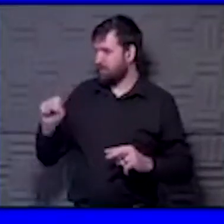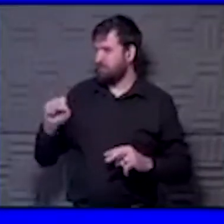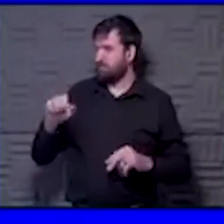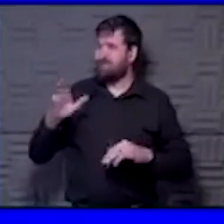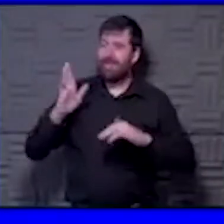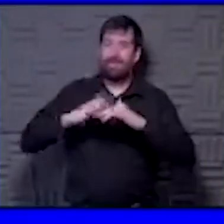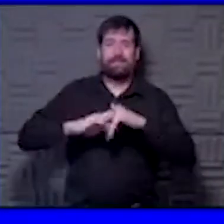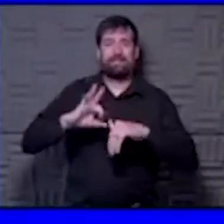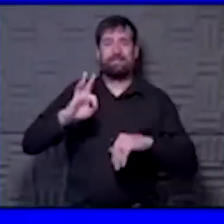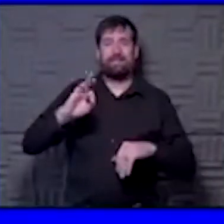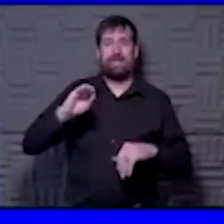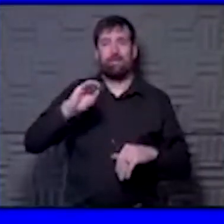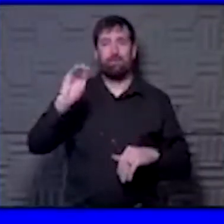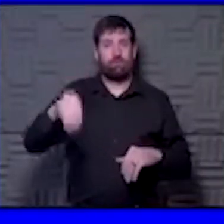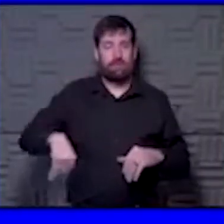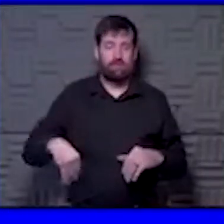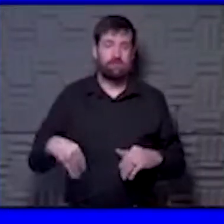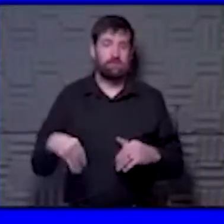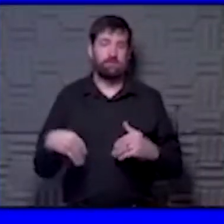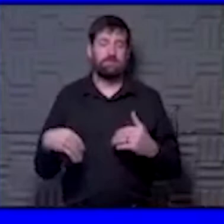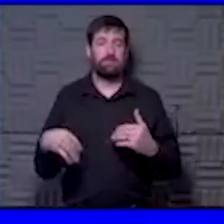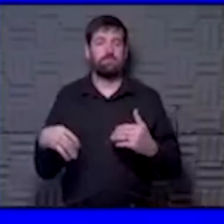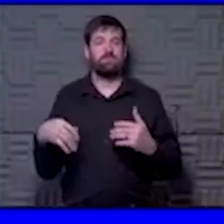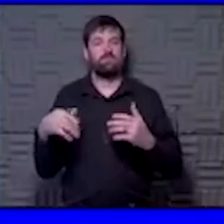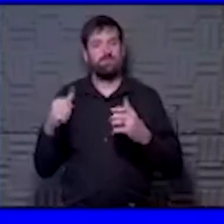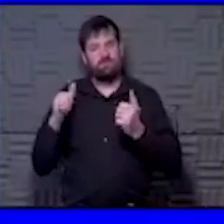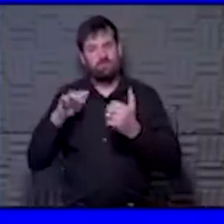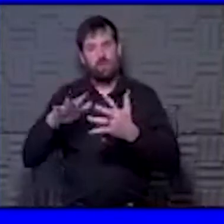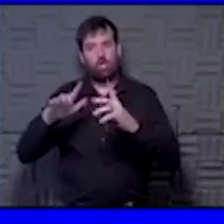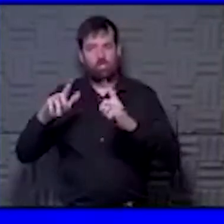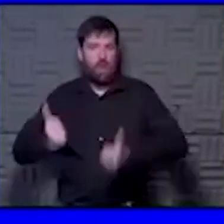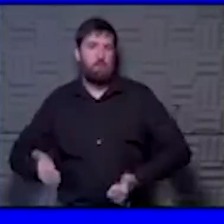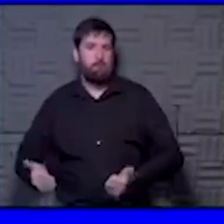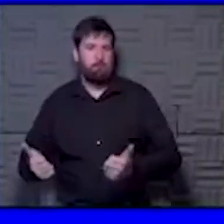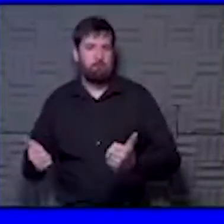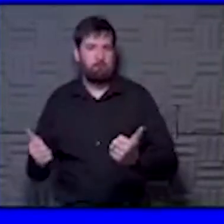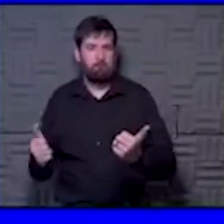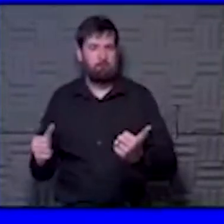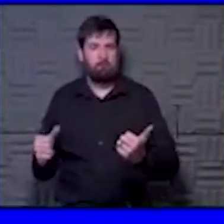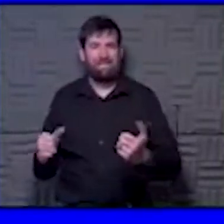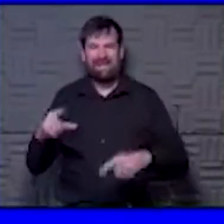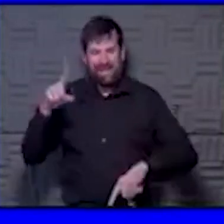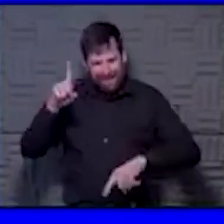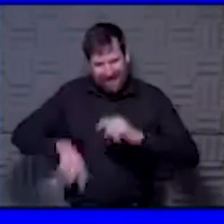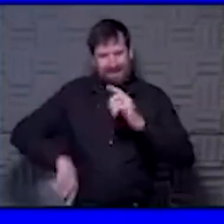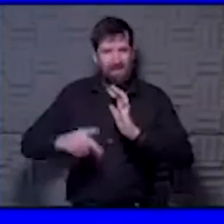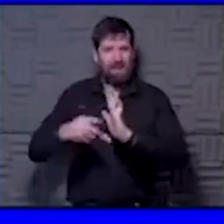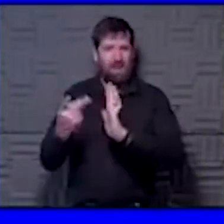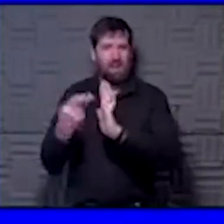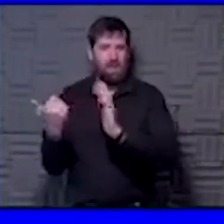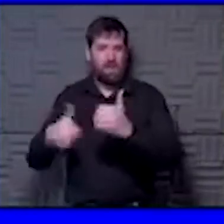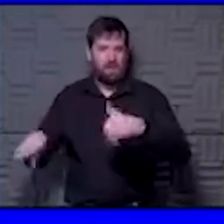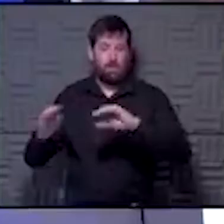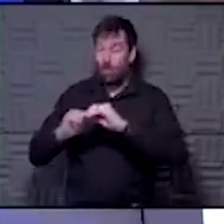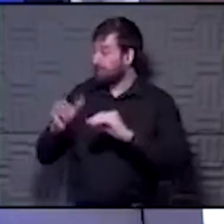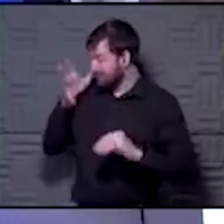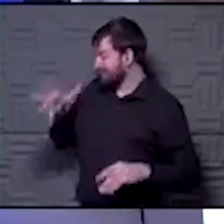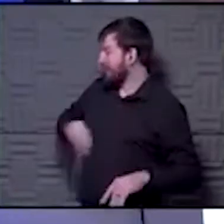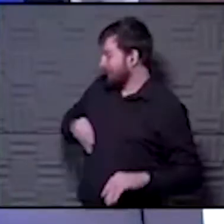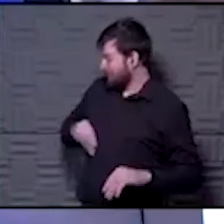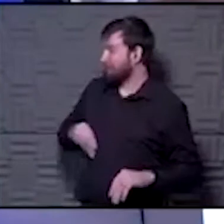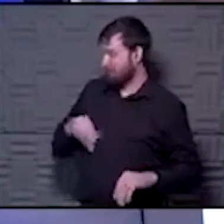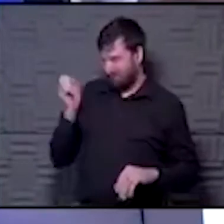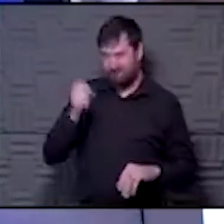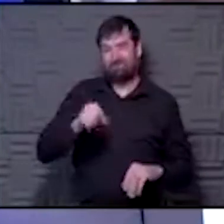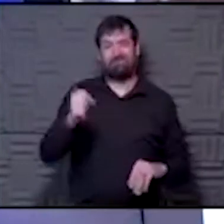more, actually are deleterious or cause the virus to not be able to replicate anymore. So we'll take more of those. We'll take more of